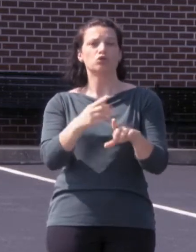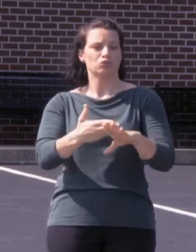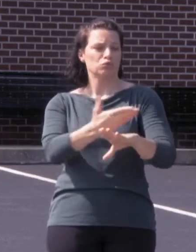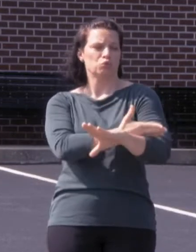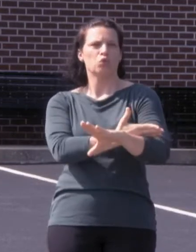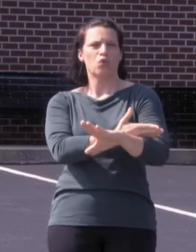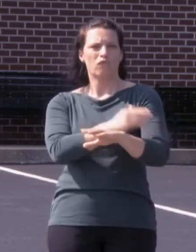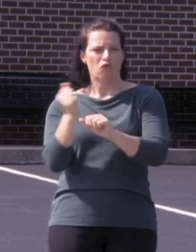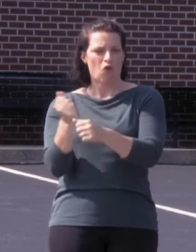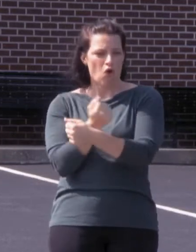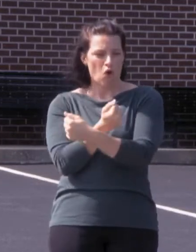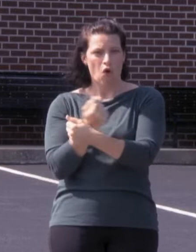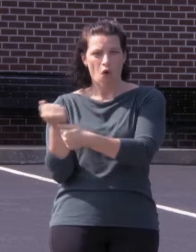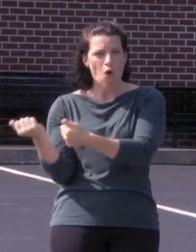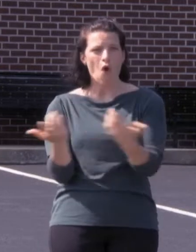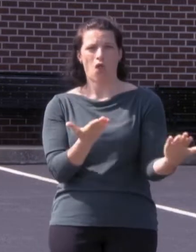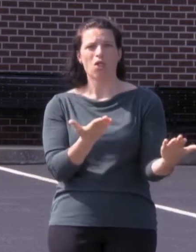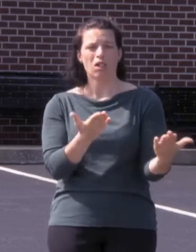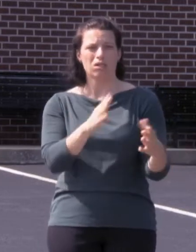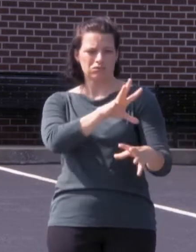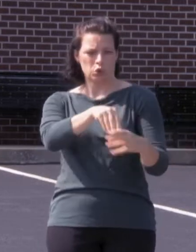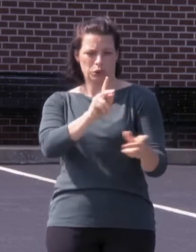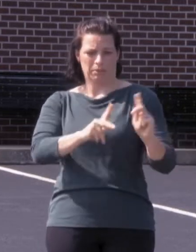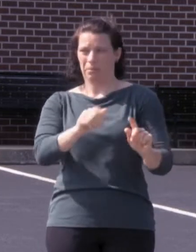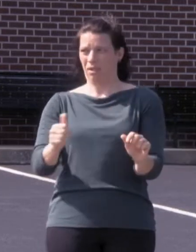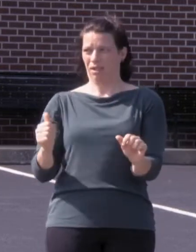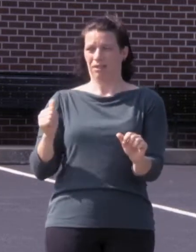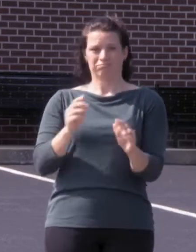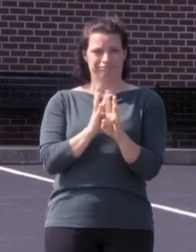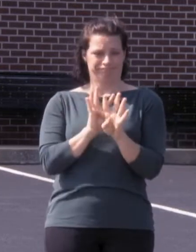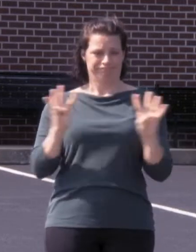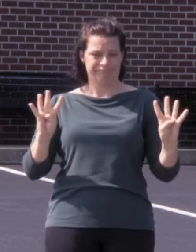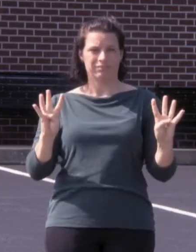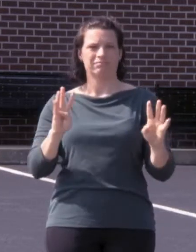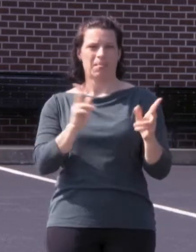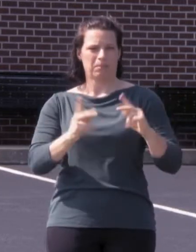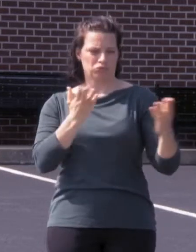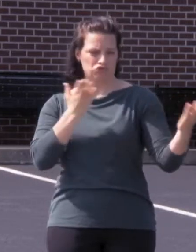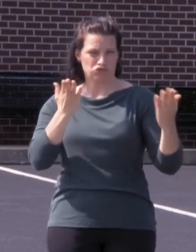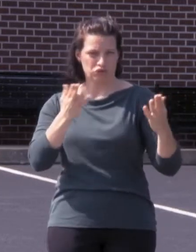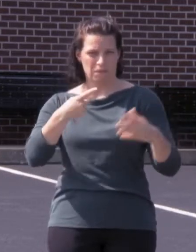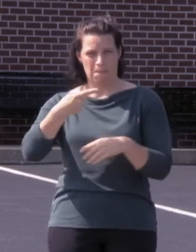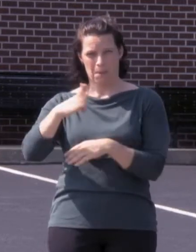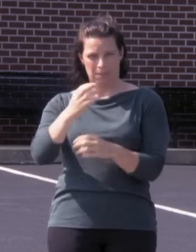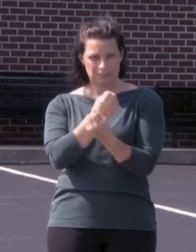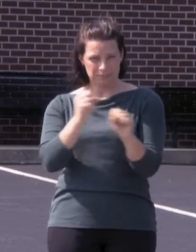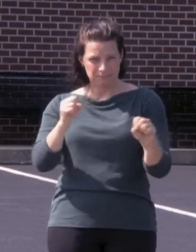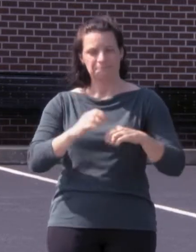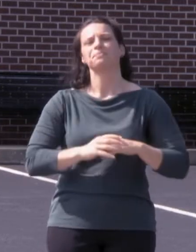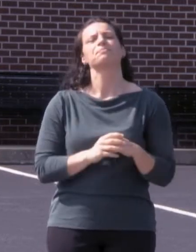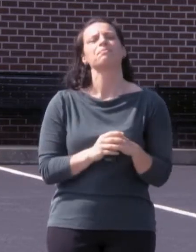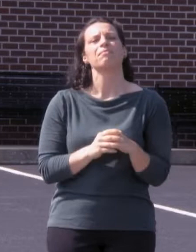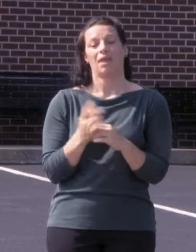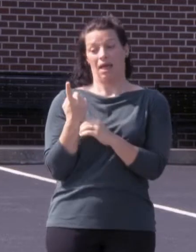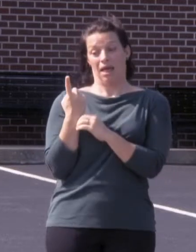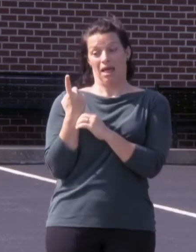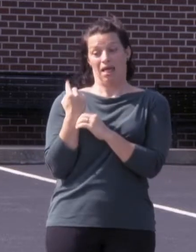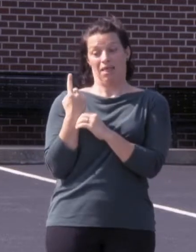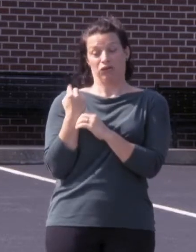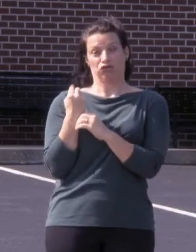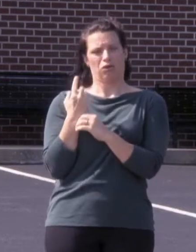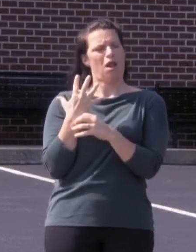of us, including the folks behind me and the folks who serve us in public safety. Last year, I had a